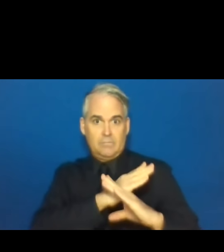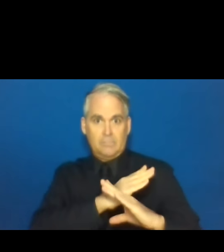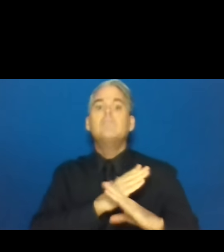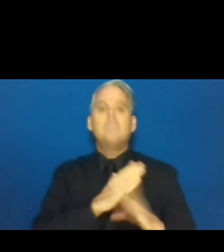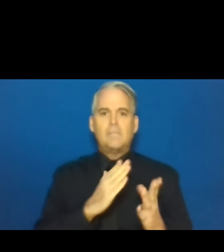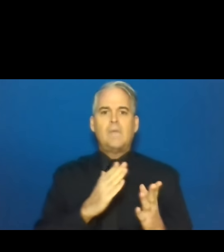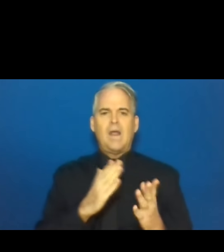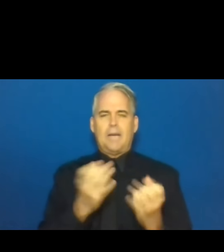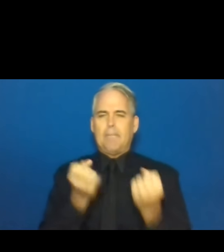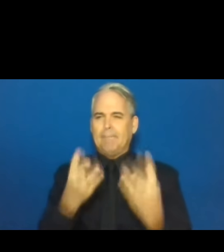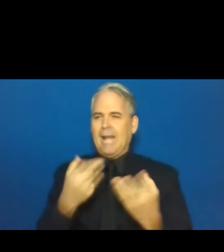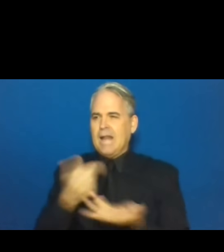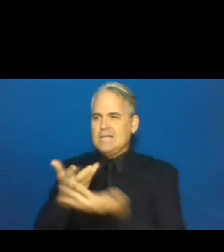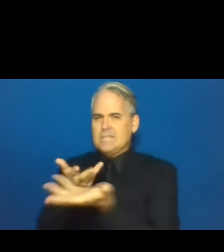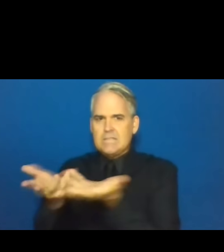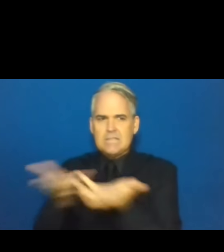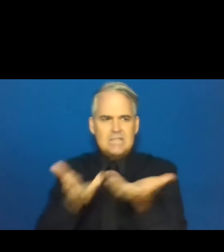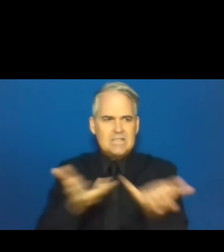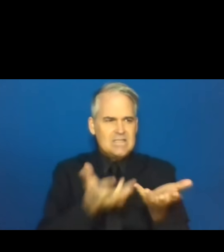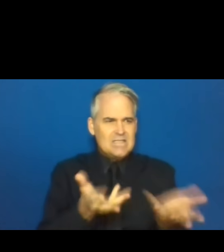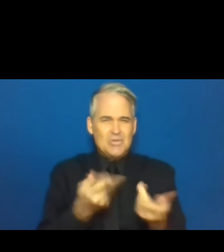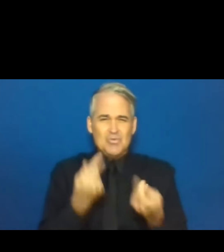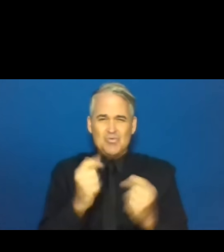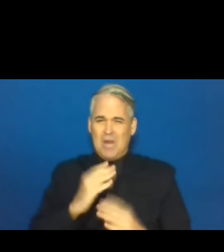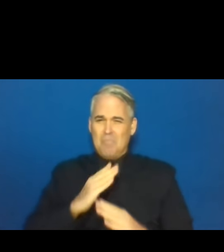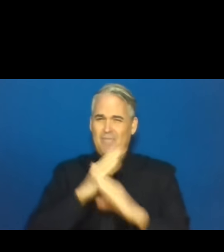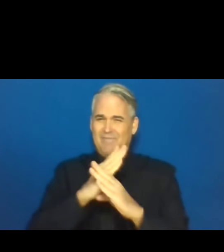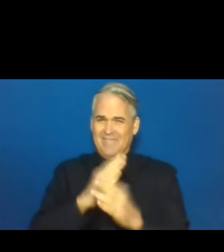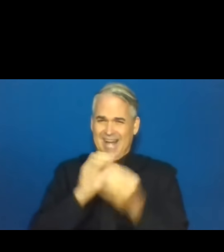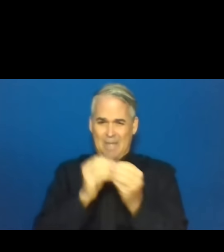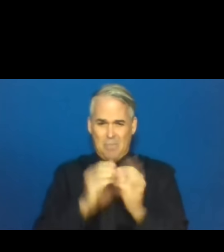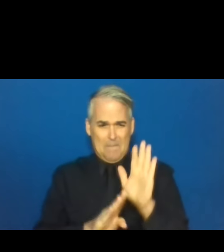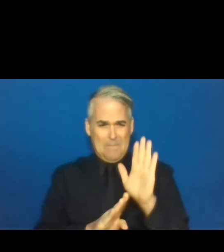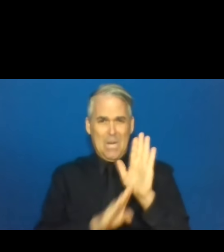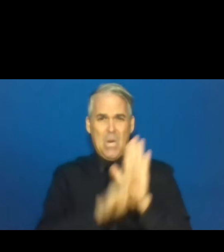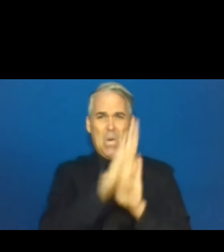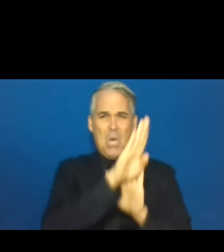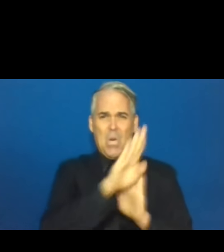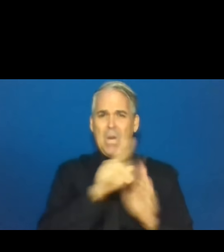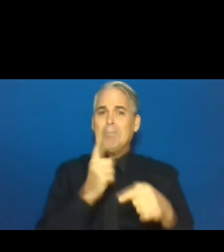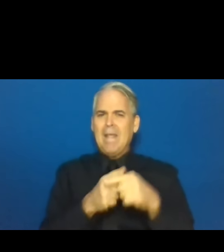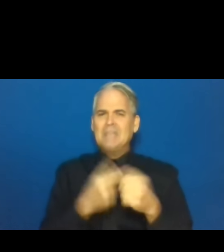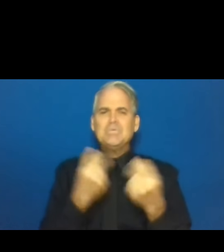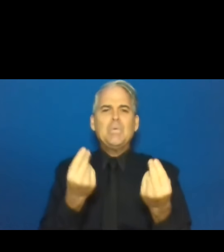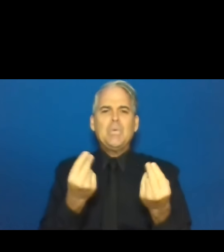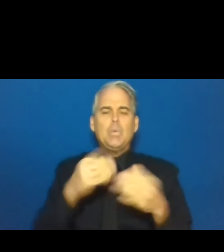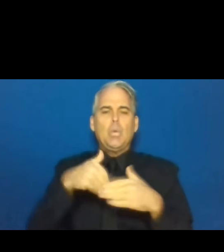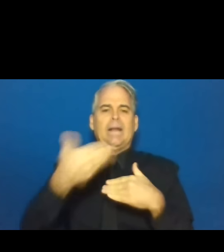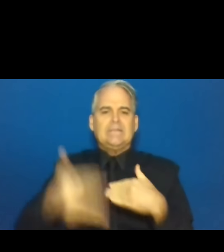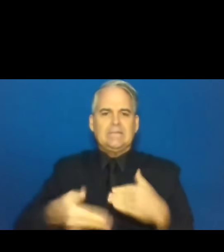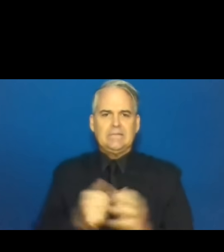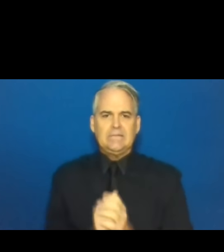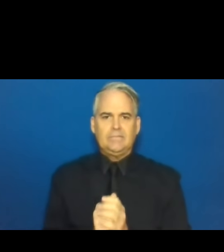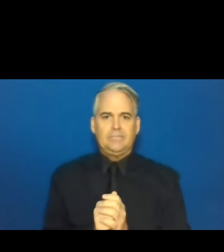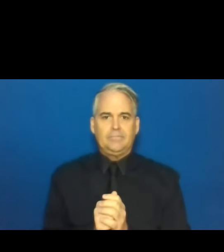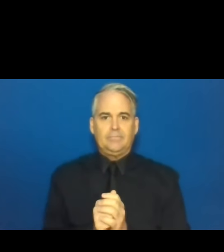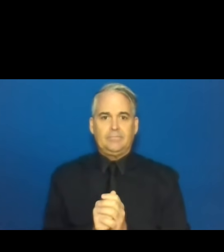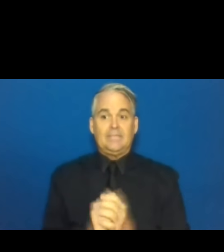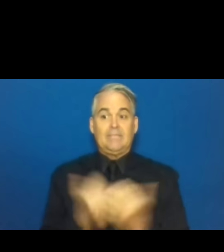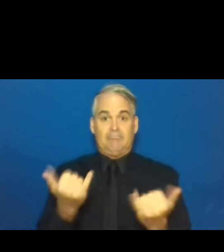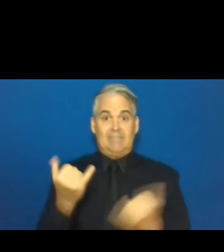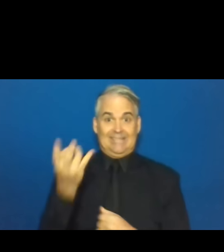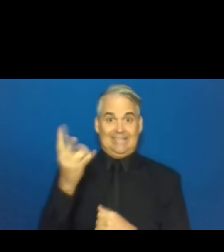surge and possible next steps. As of today, 13 of our 17